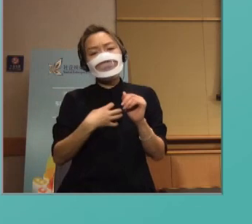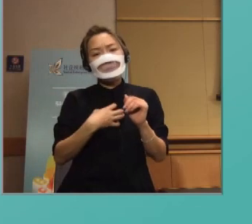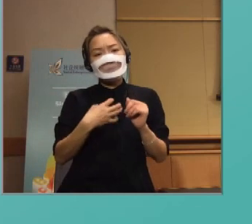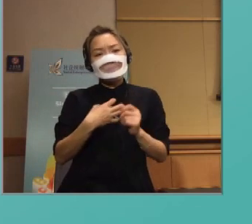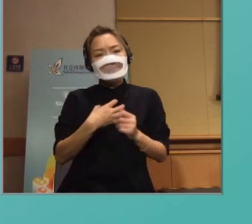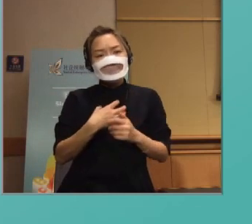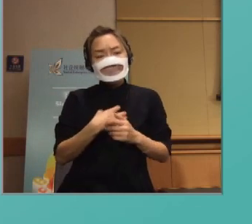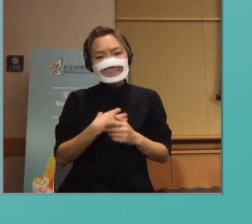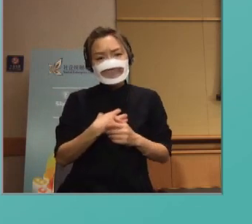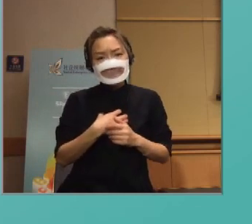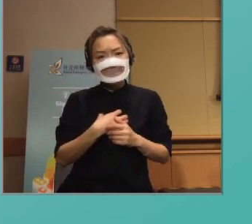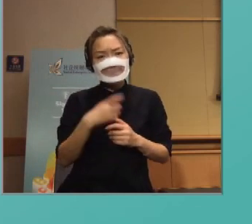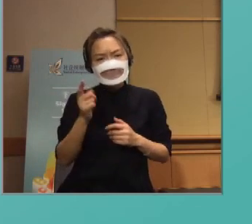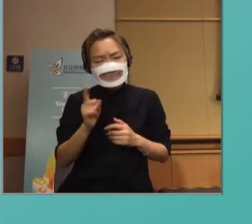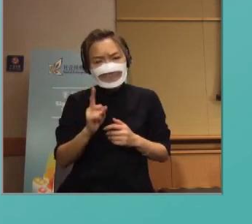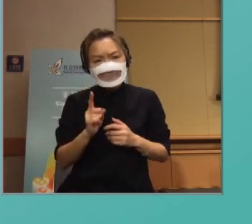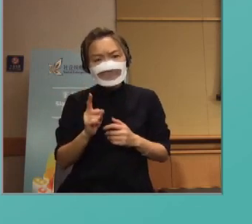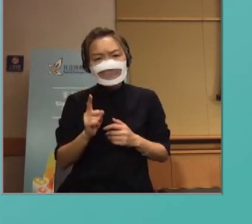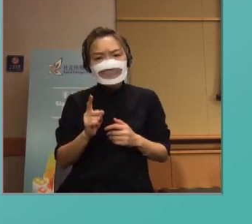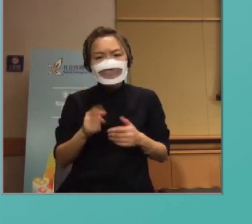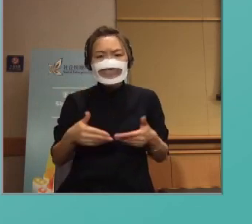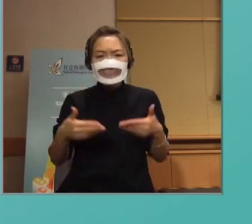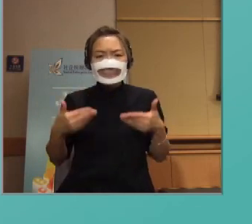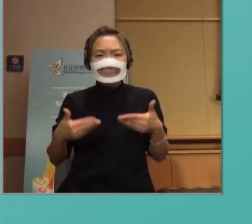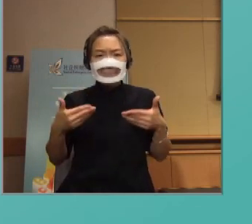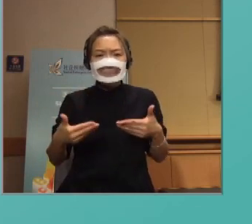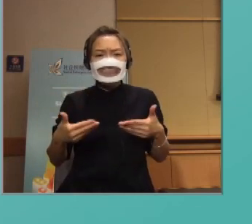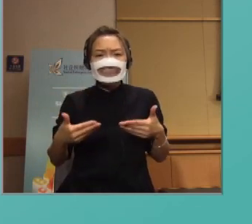now, we're going to see some